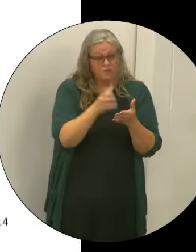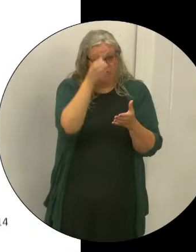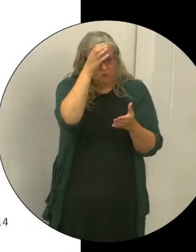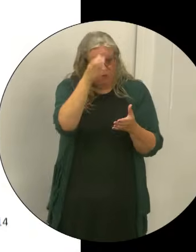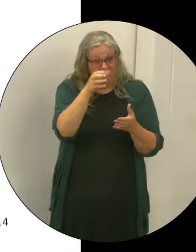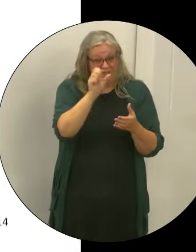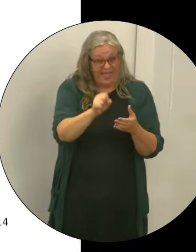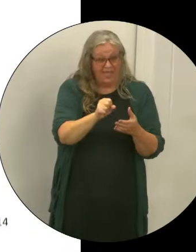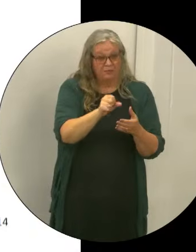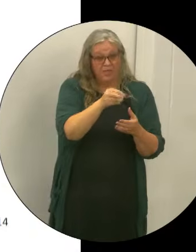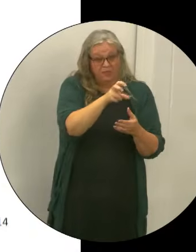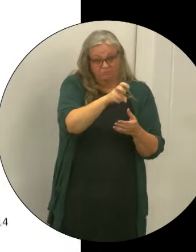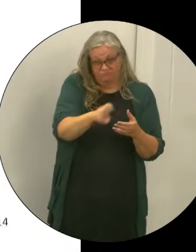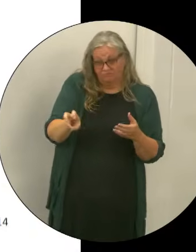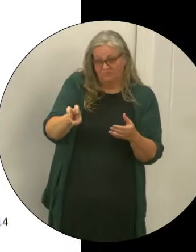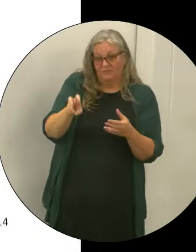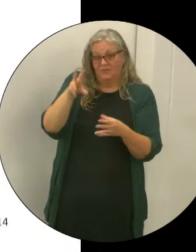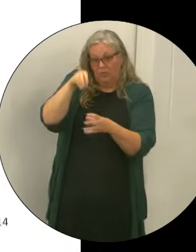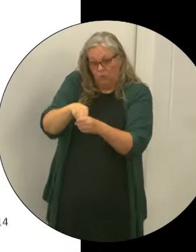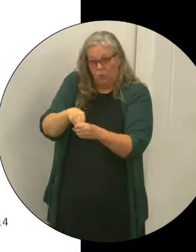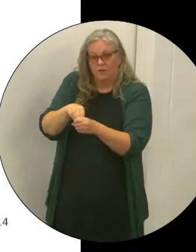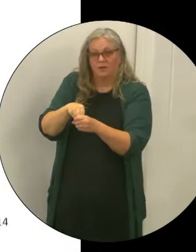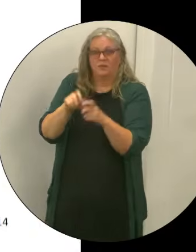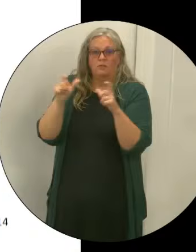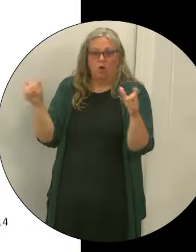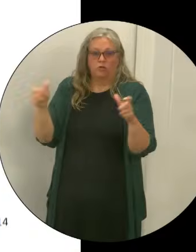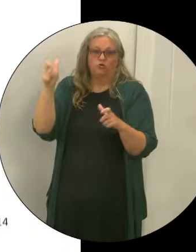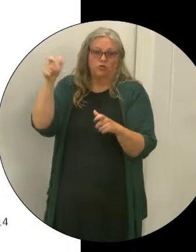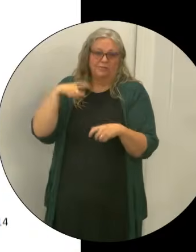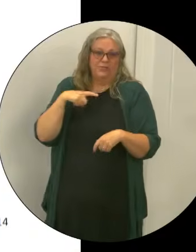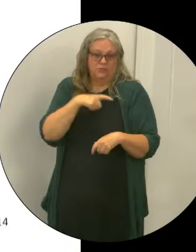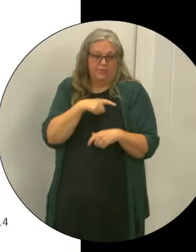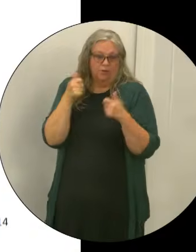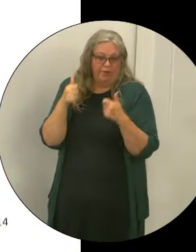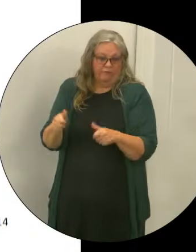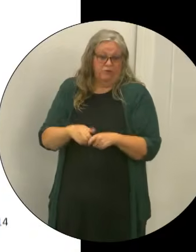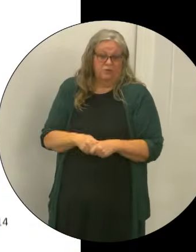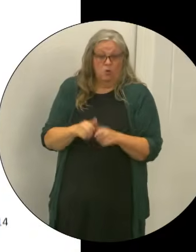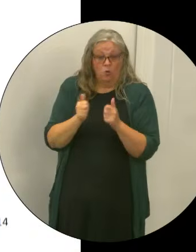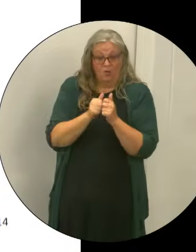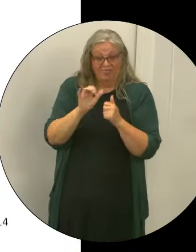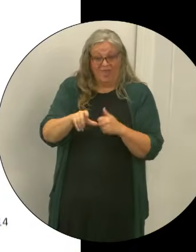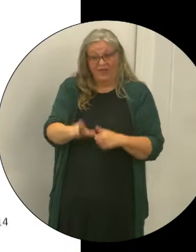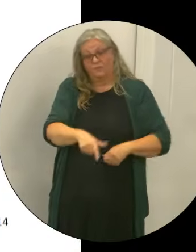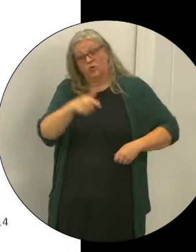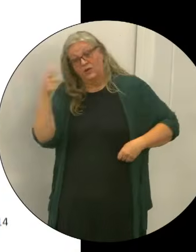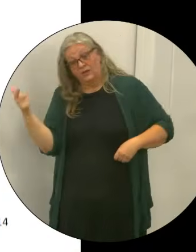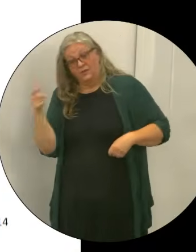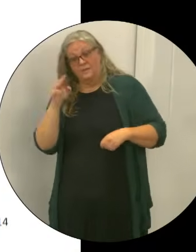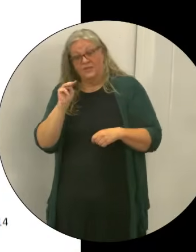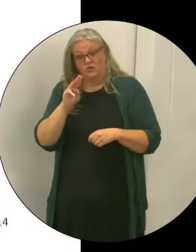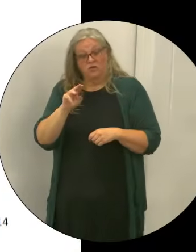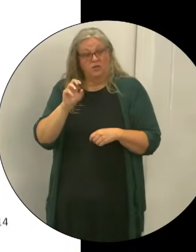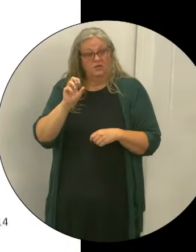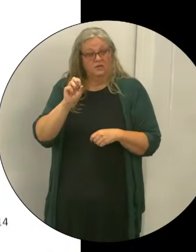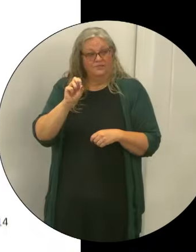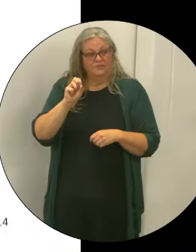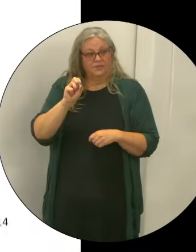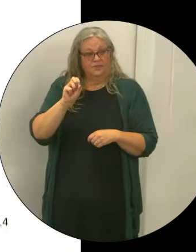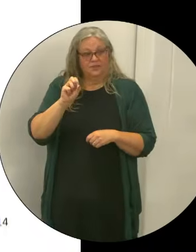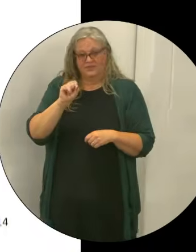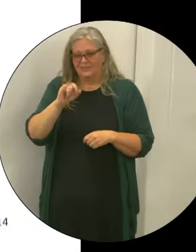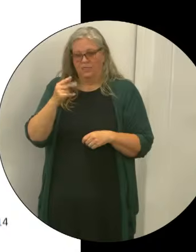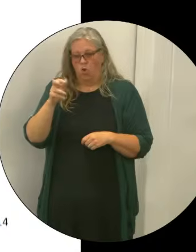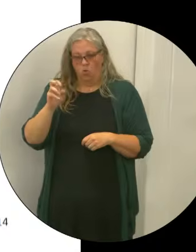potentially be incorporated into larger legislative efforts. With that, I'll turn it back to Mr. Ciccone. Thank you,